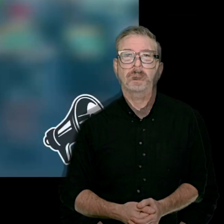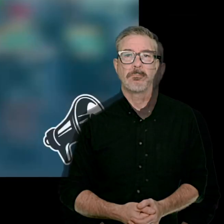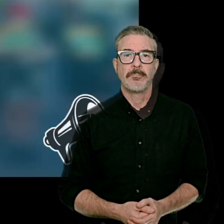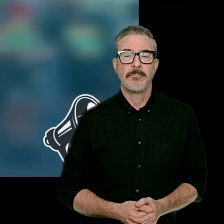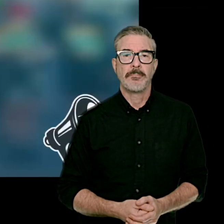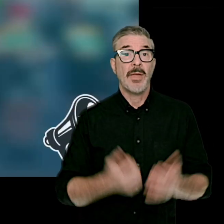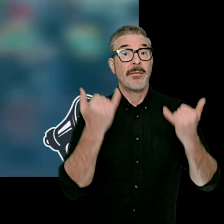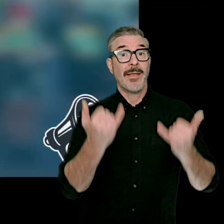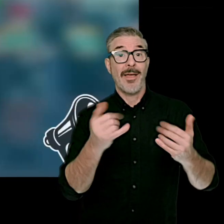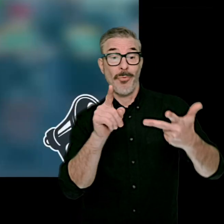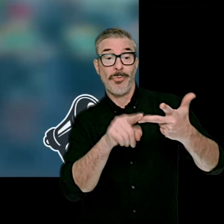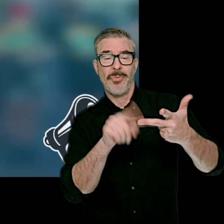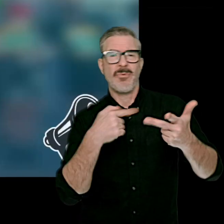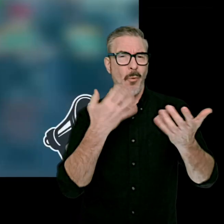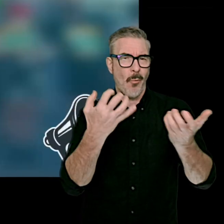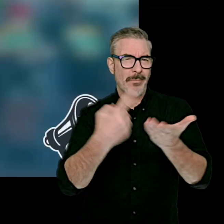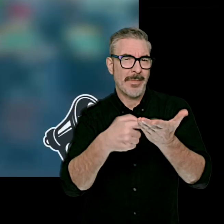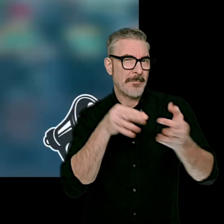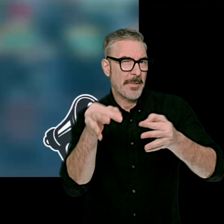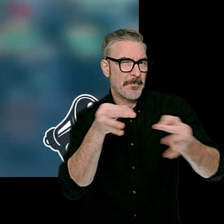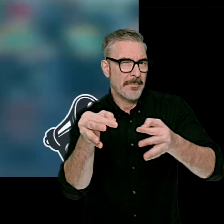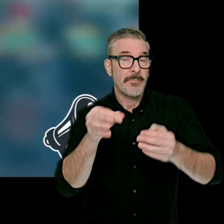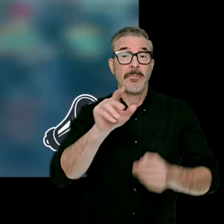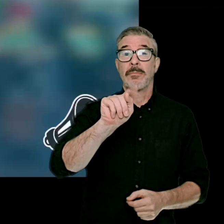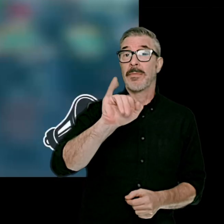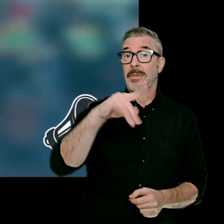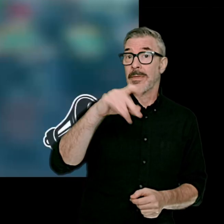The third right I want to talk to you about is tips and gratuities.